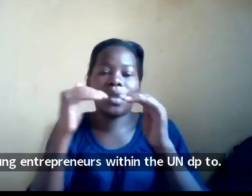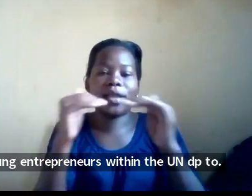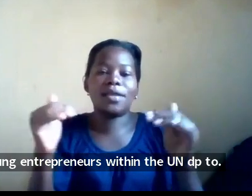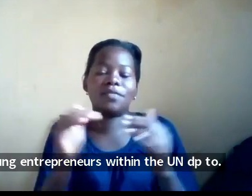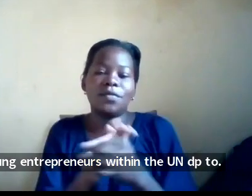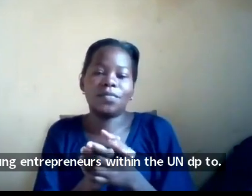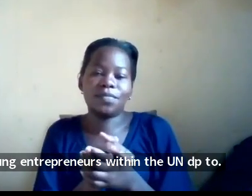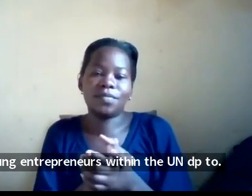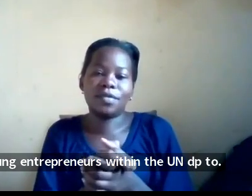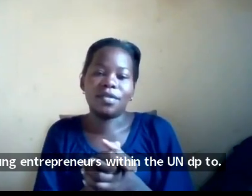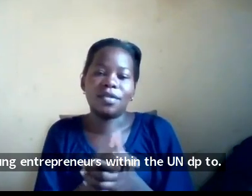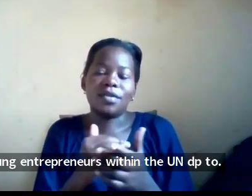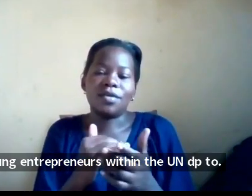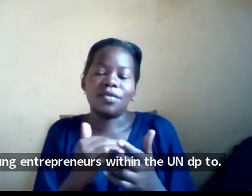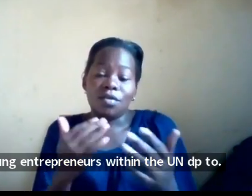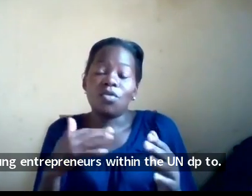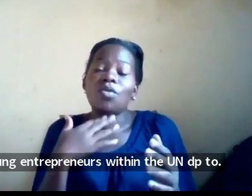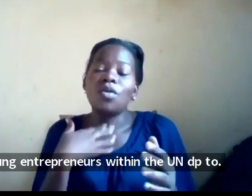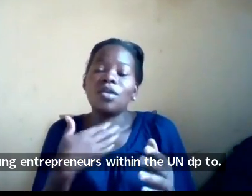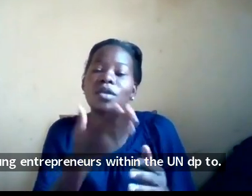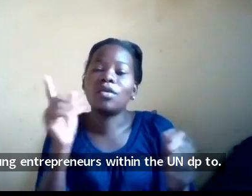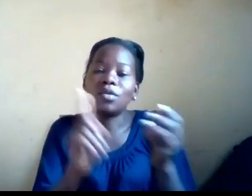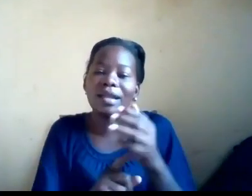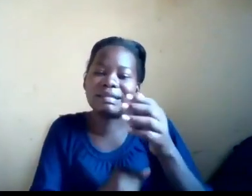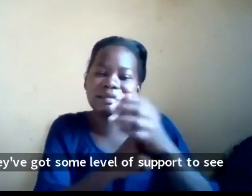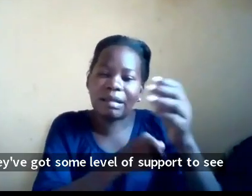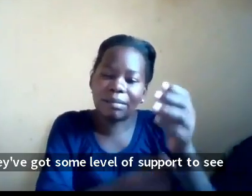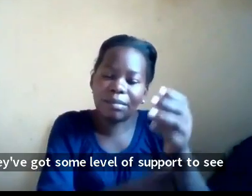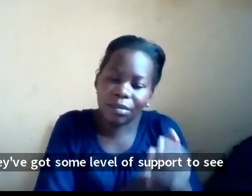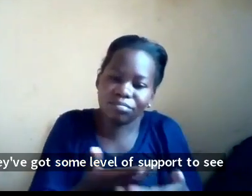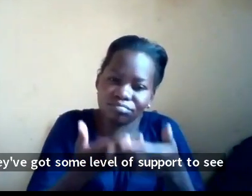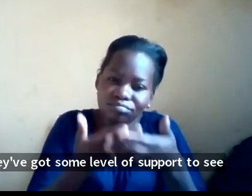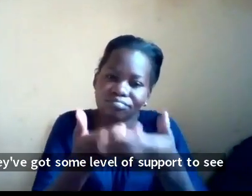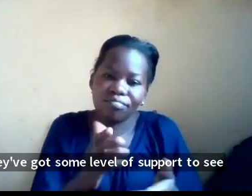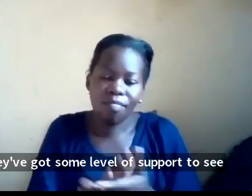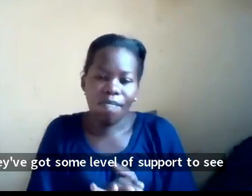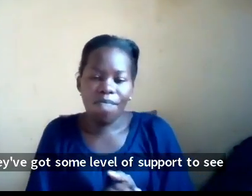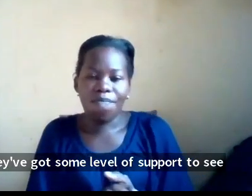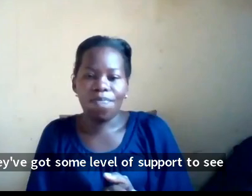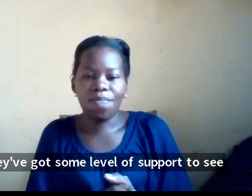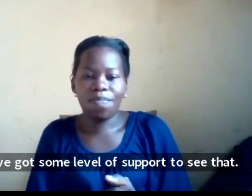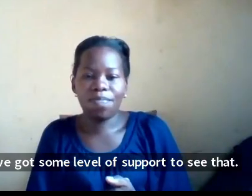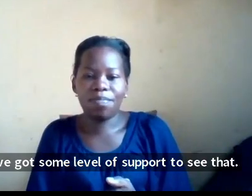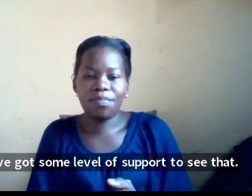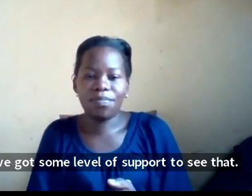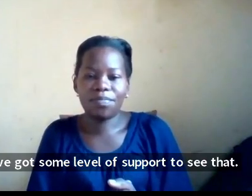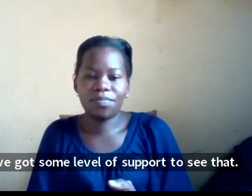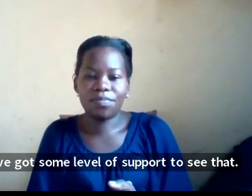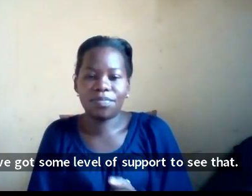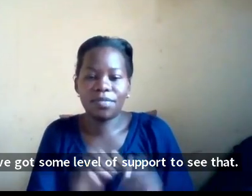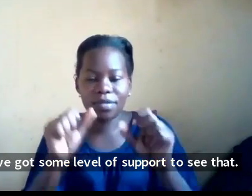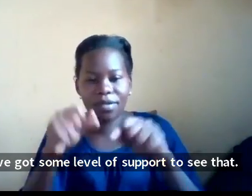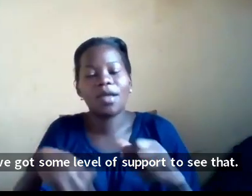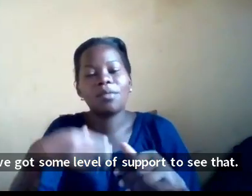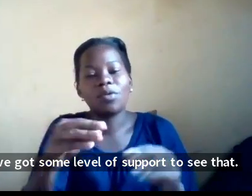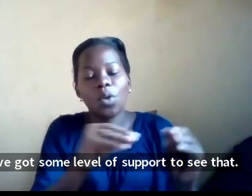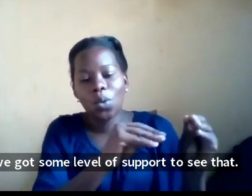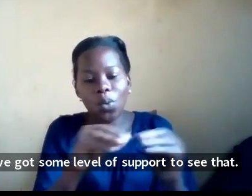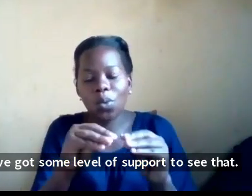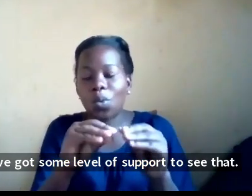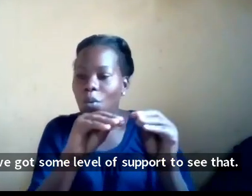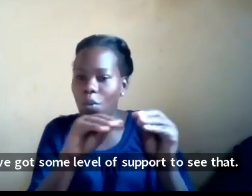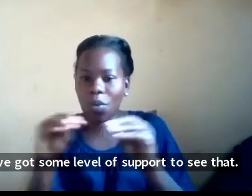make sure they have got some level of support to see that that they can move from one space to the other.